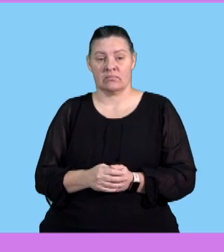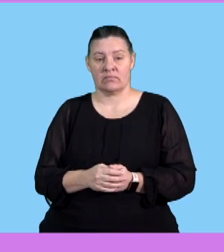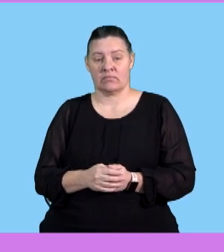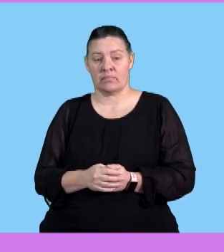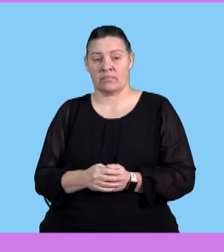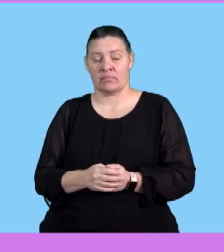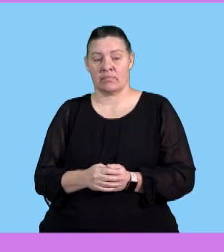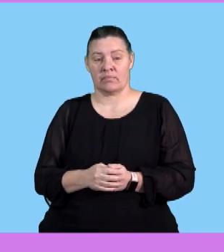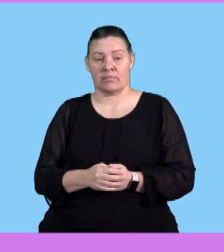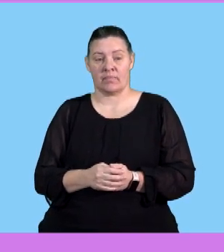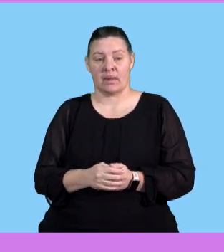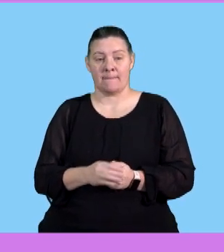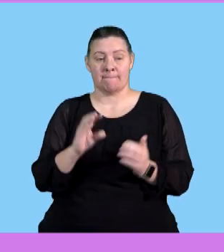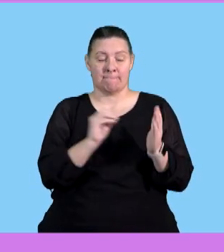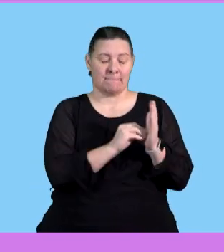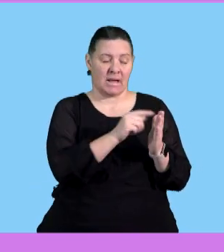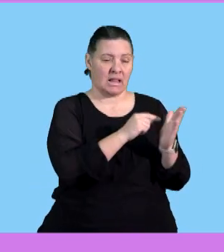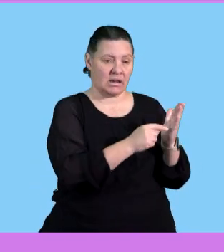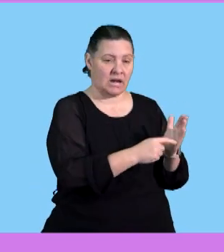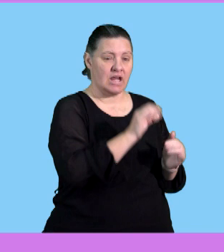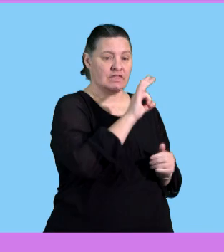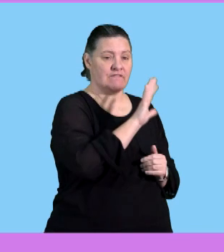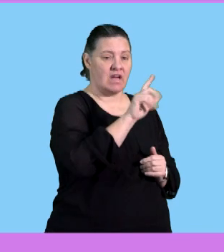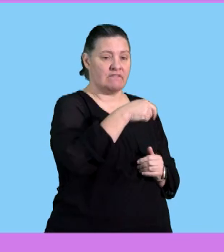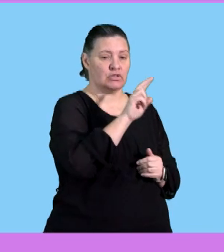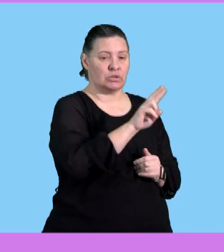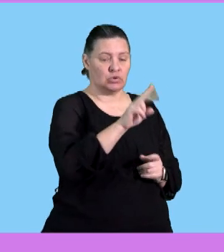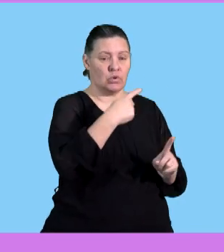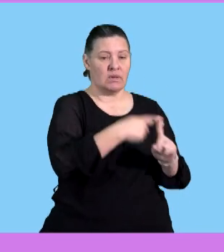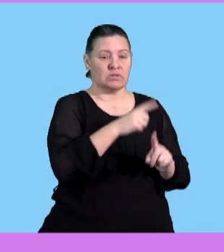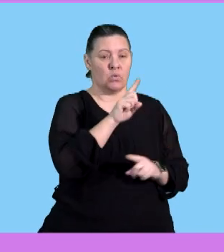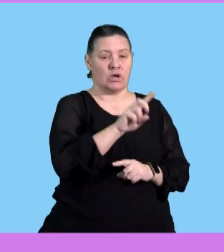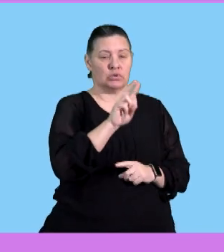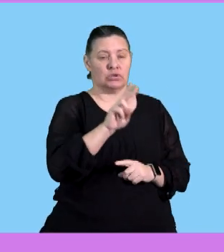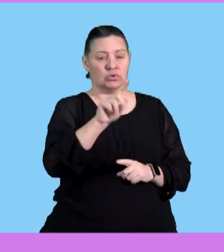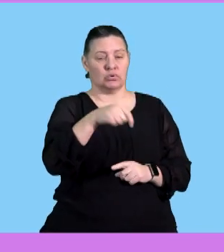on these. So we have 35.22 plus